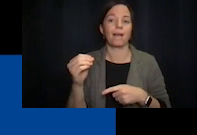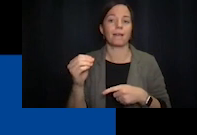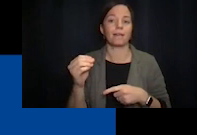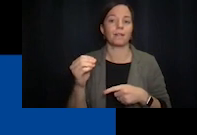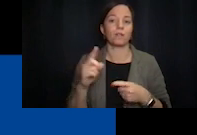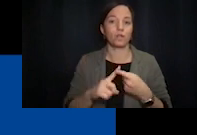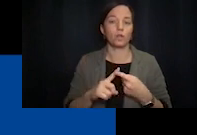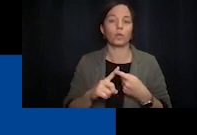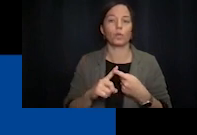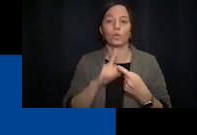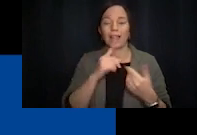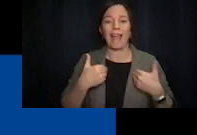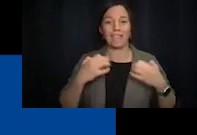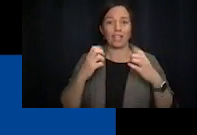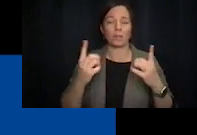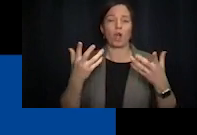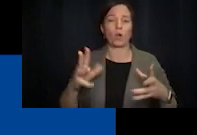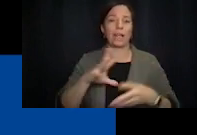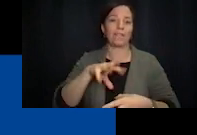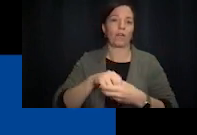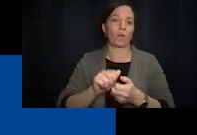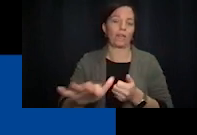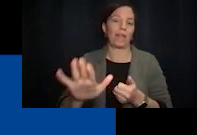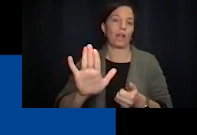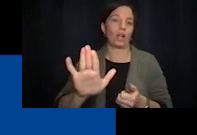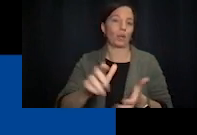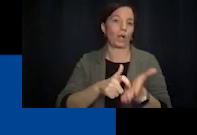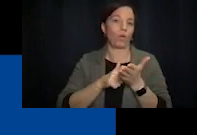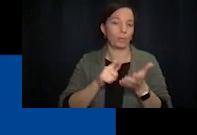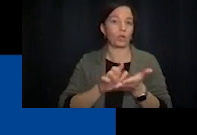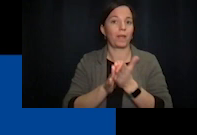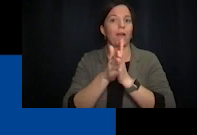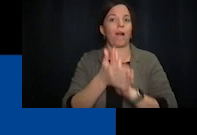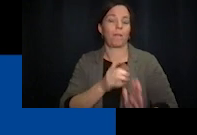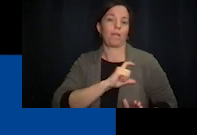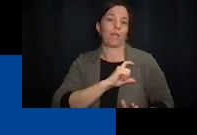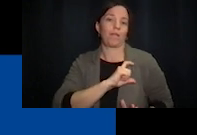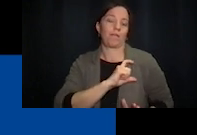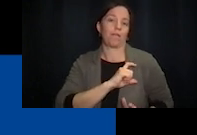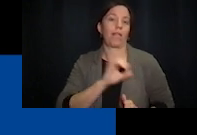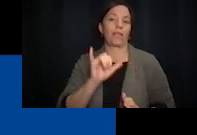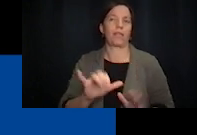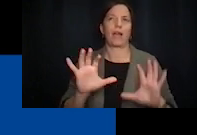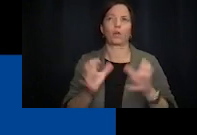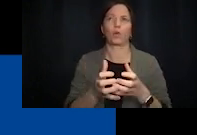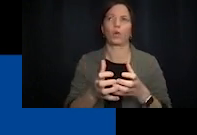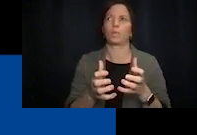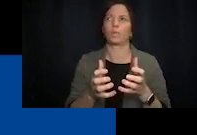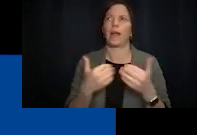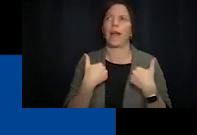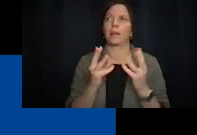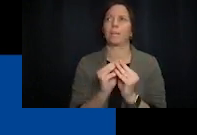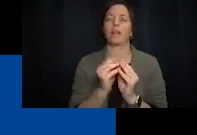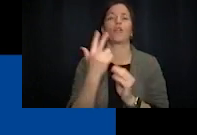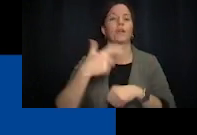build in education to the requirements to be a law enforcement officer in California. That group has met three times now,